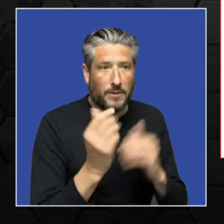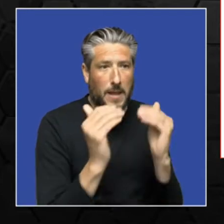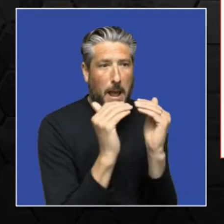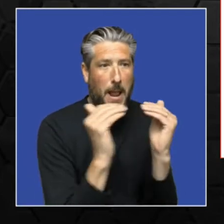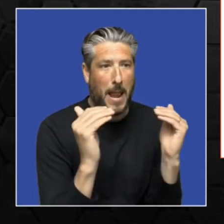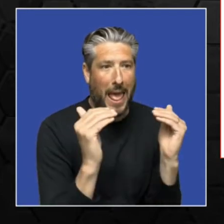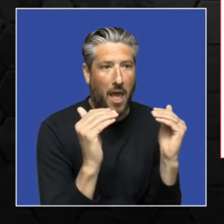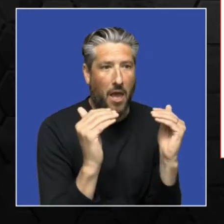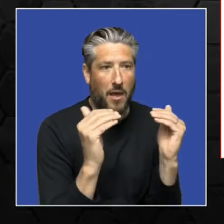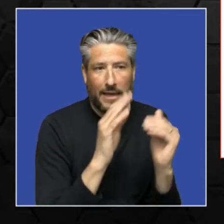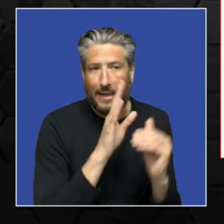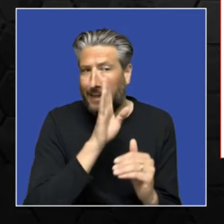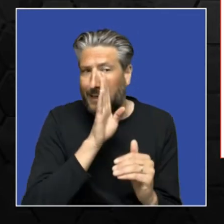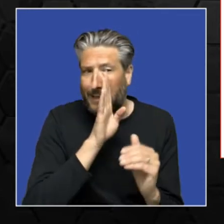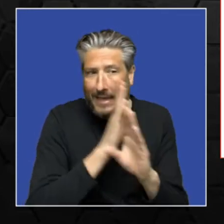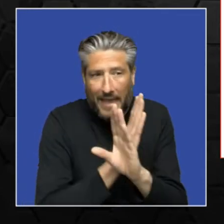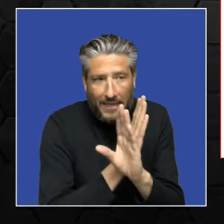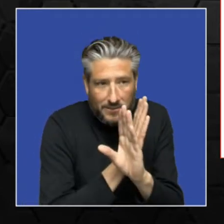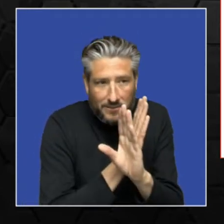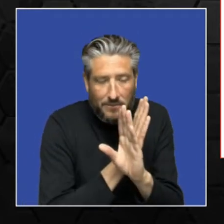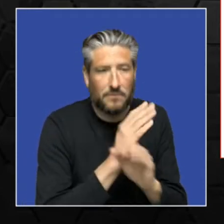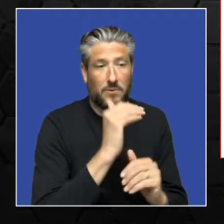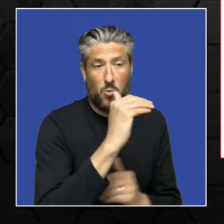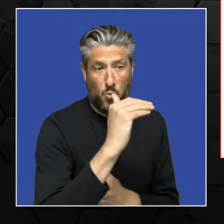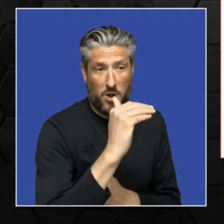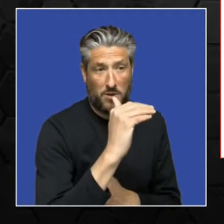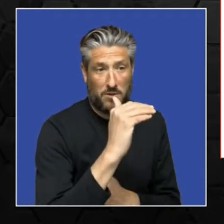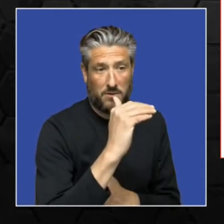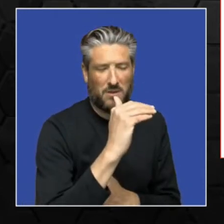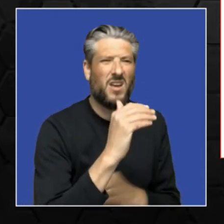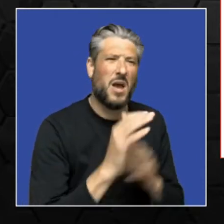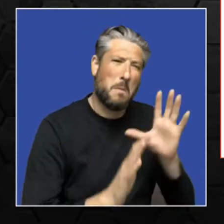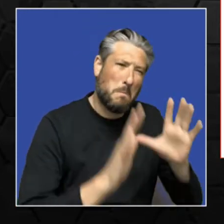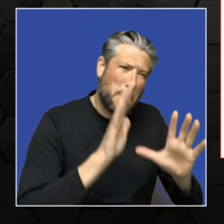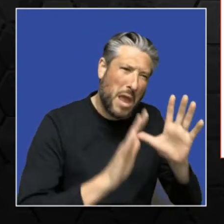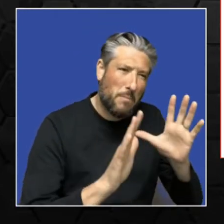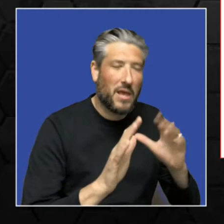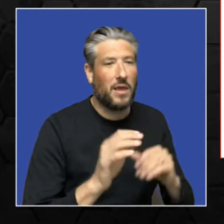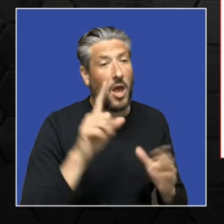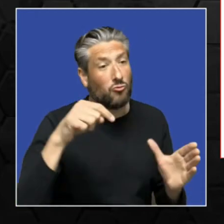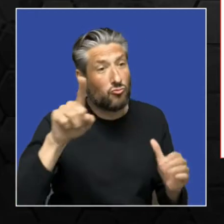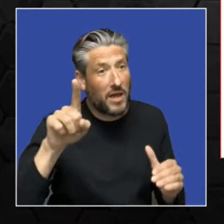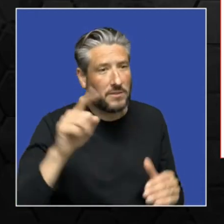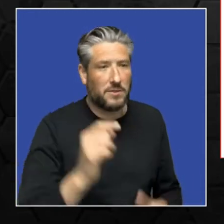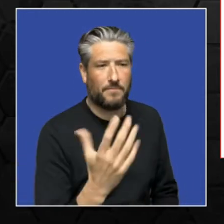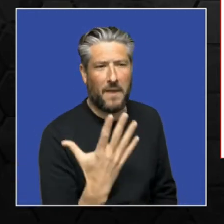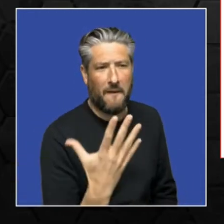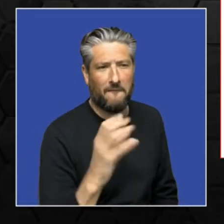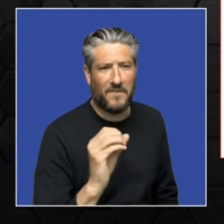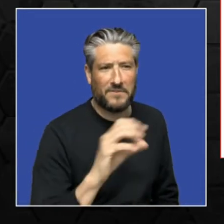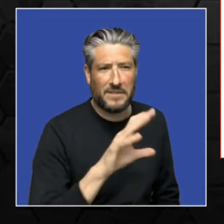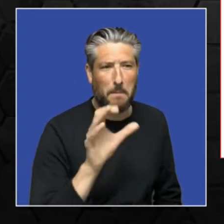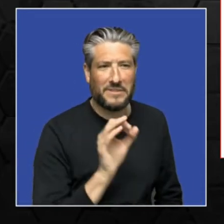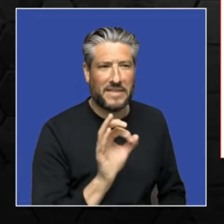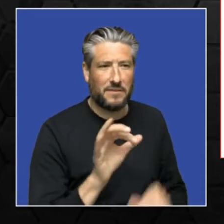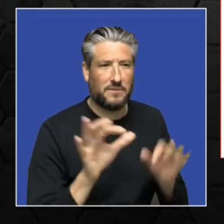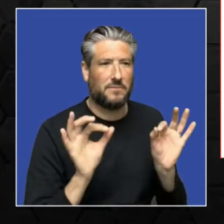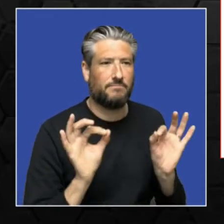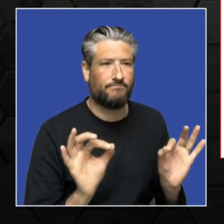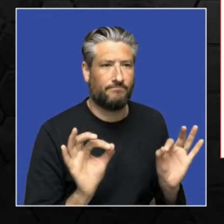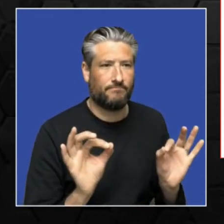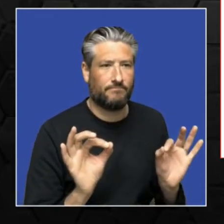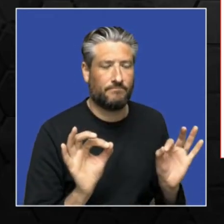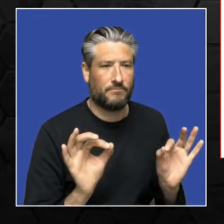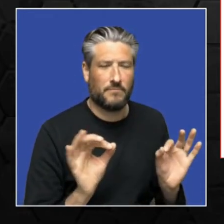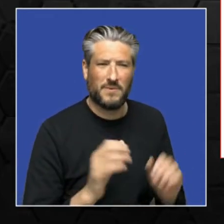it, and you'll find that you'll get about 50% accuracy. And then maybe since you're not satisfied with that accuracy, you'll probably increase the number of neurons to